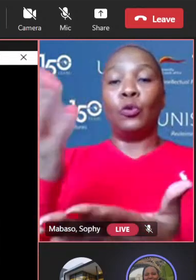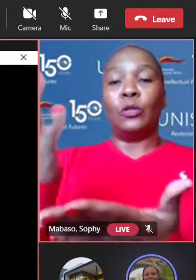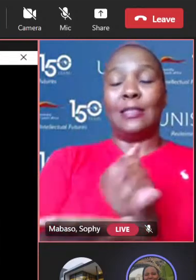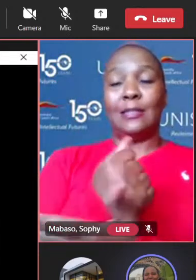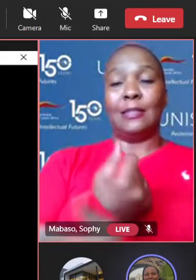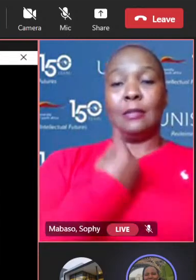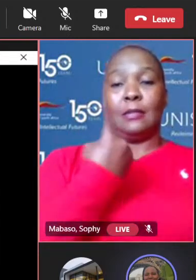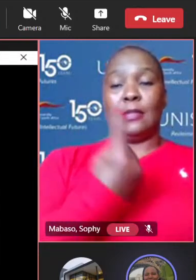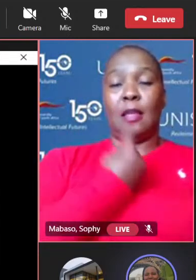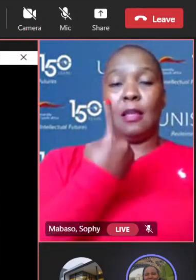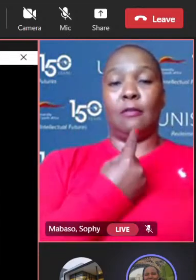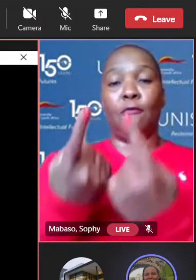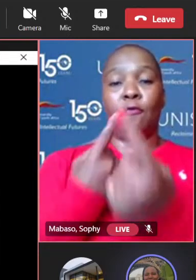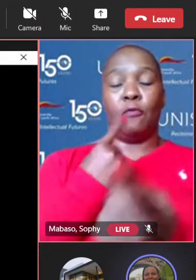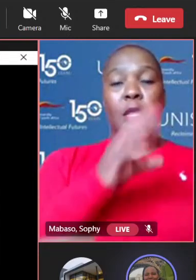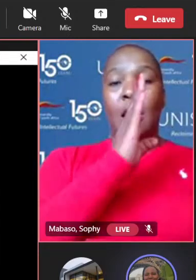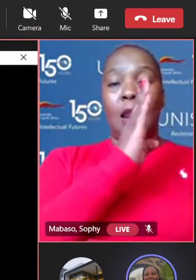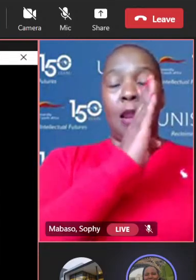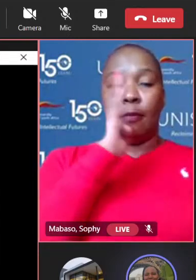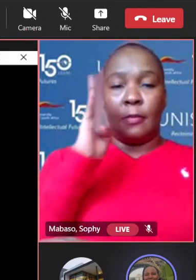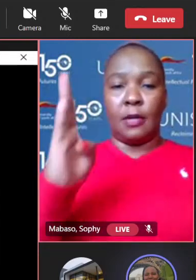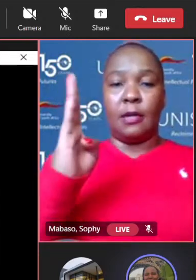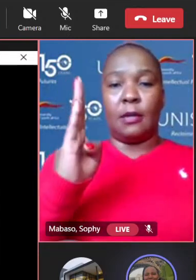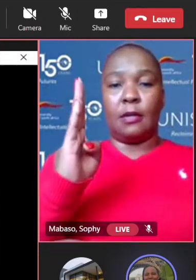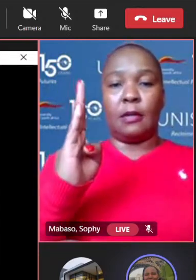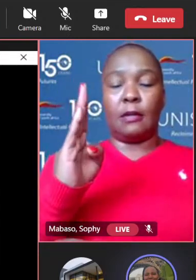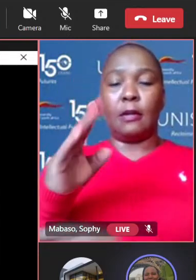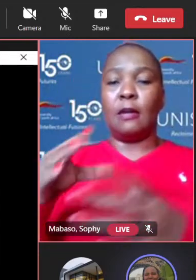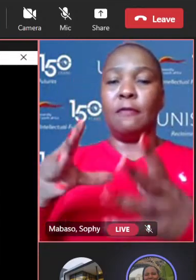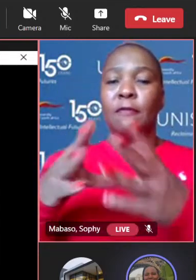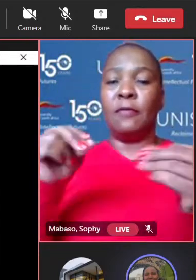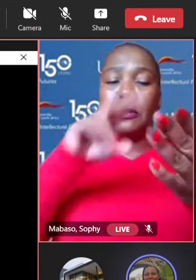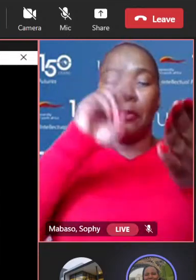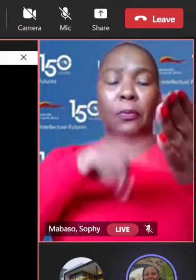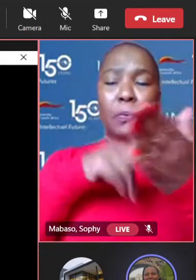from the libraries, you haven't finished reading them, you need to